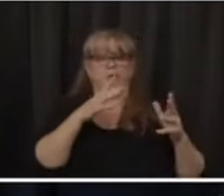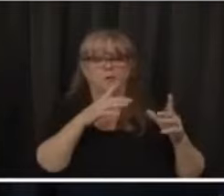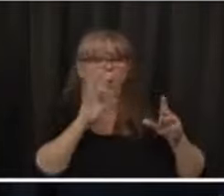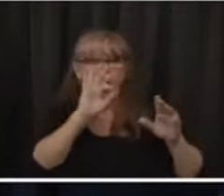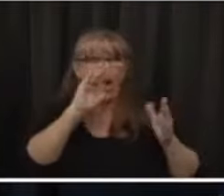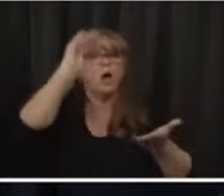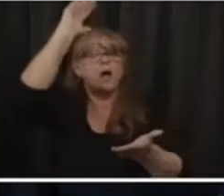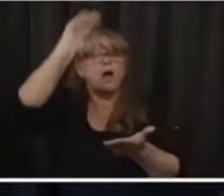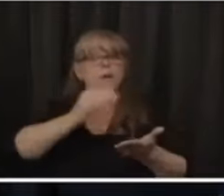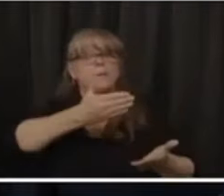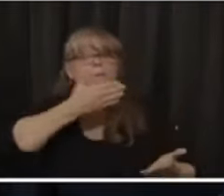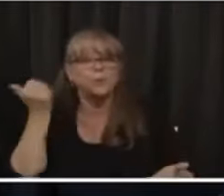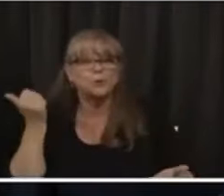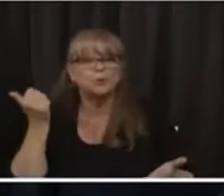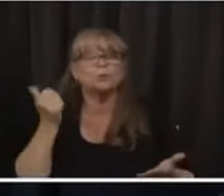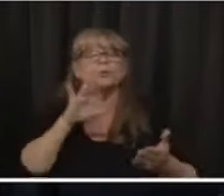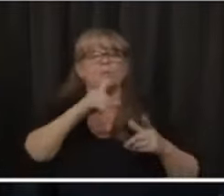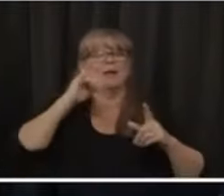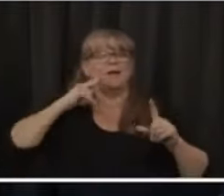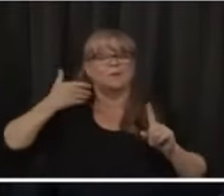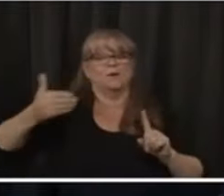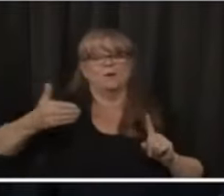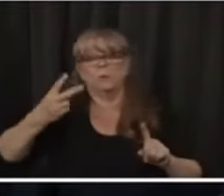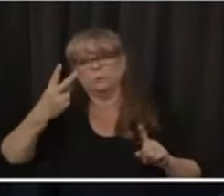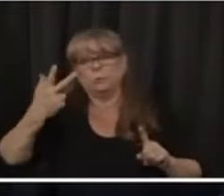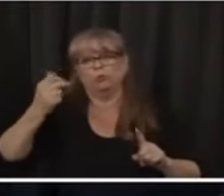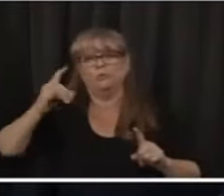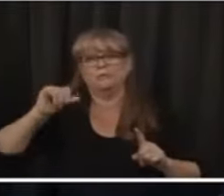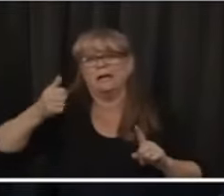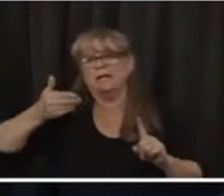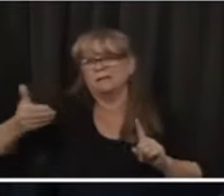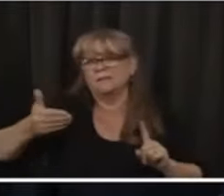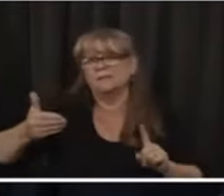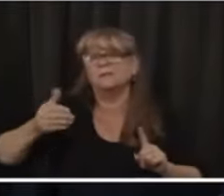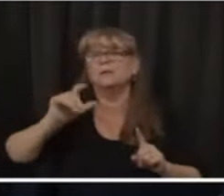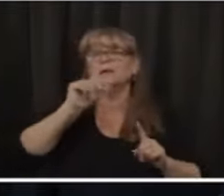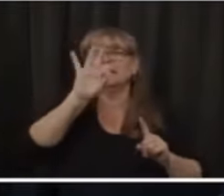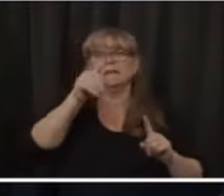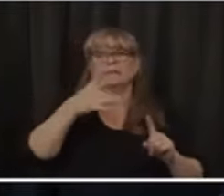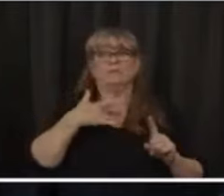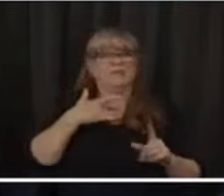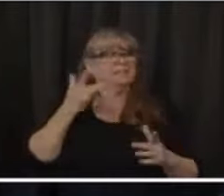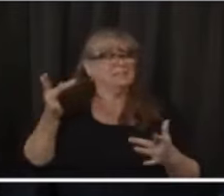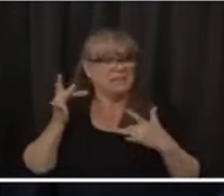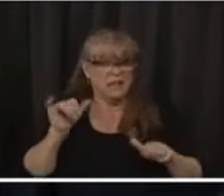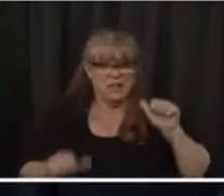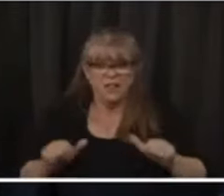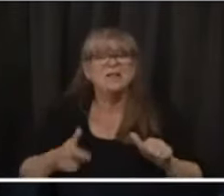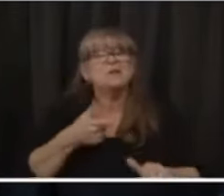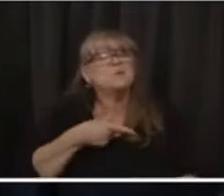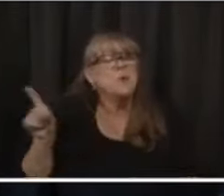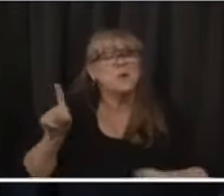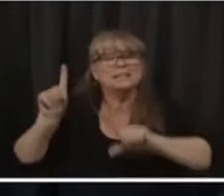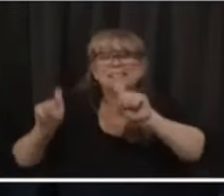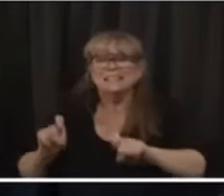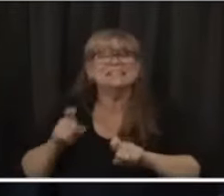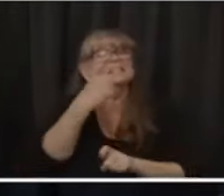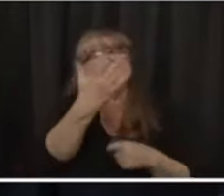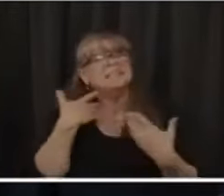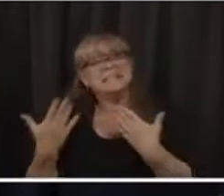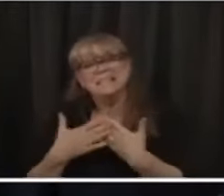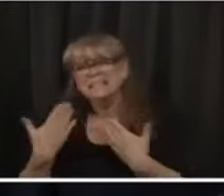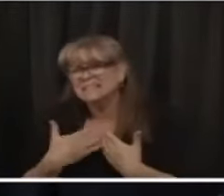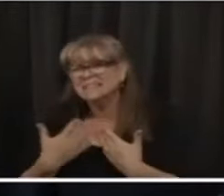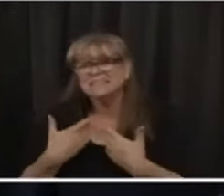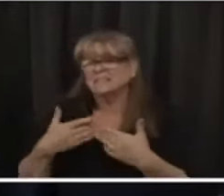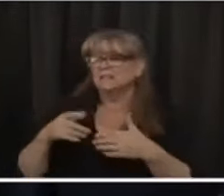It should serve as a reminder to everybody: if you're sick, get tested, right? If you're under the weather, if you think you've been exposed, It's incredibly easy to get tested. You can